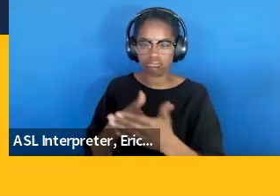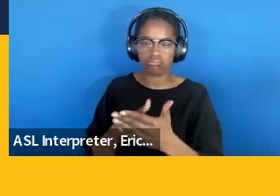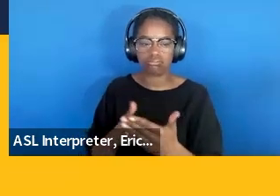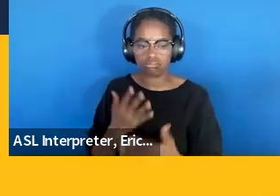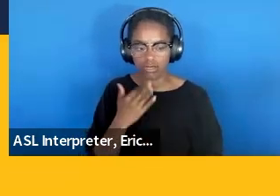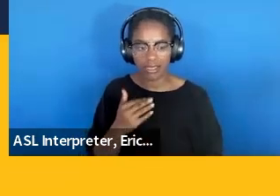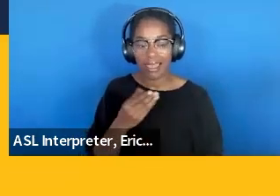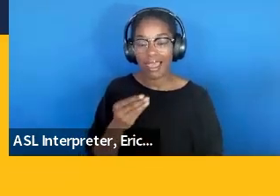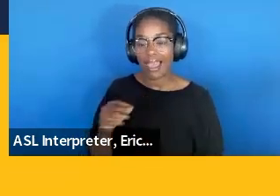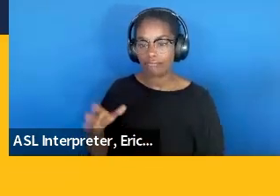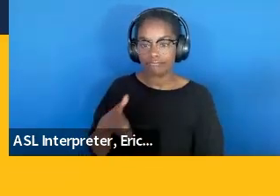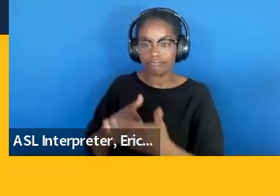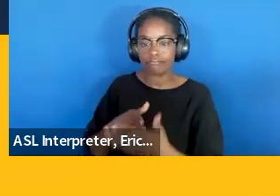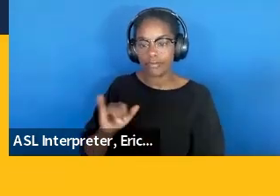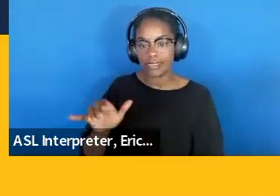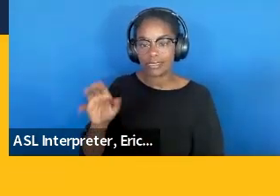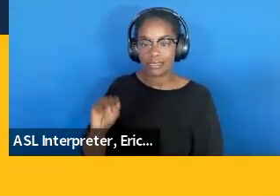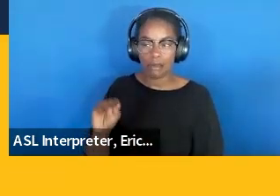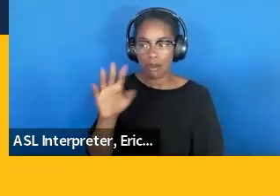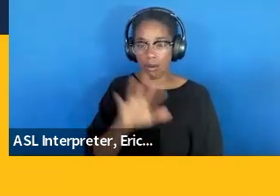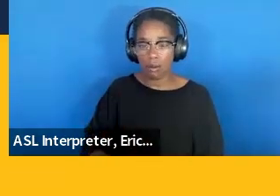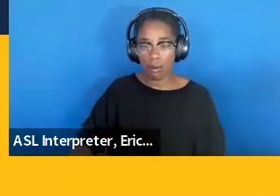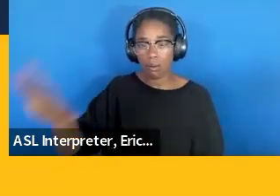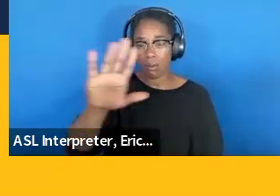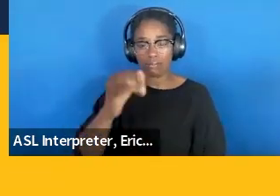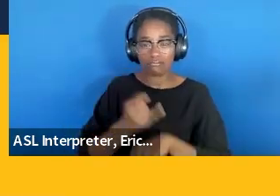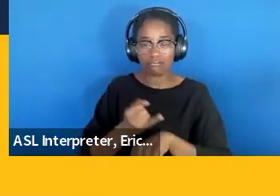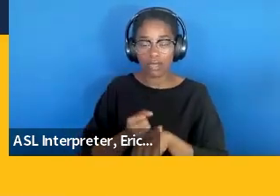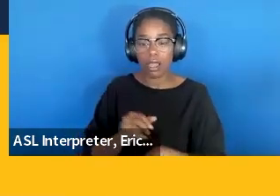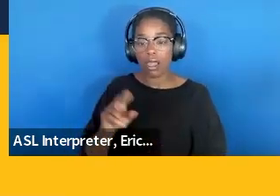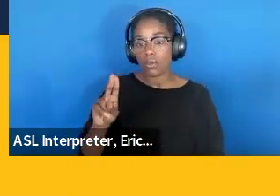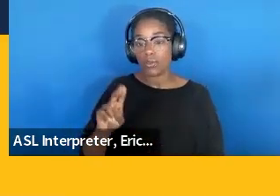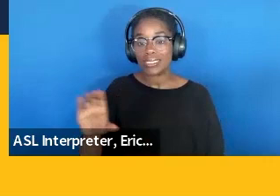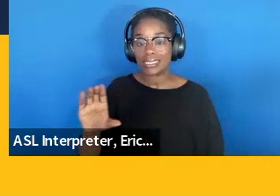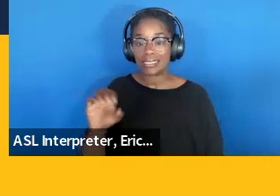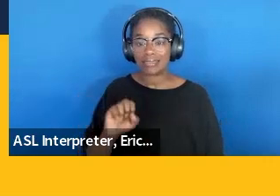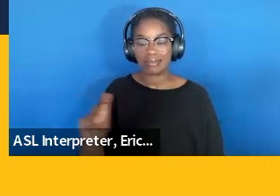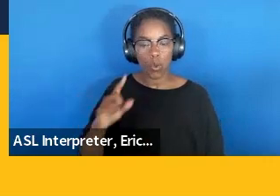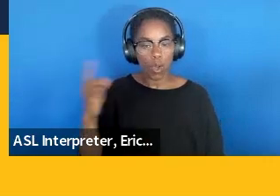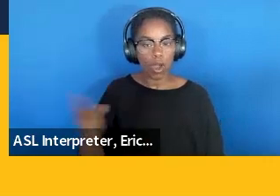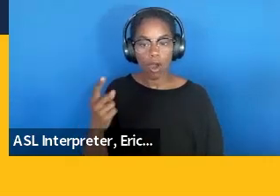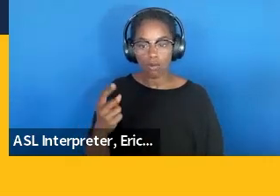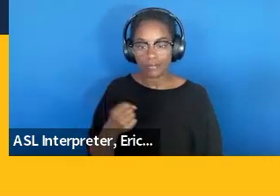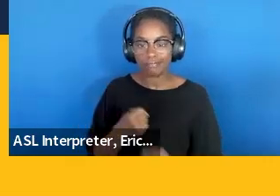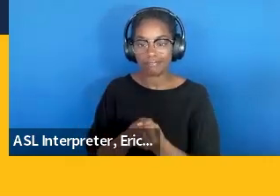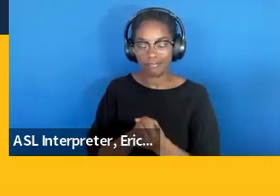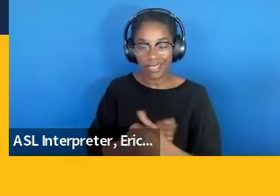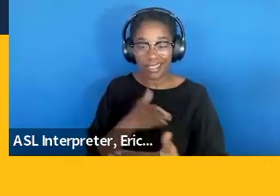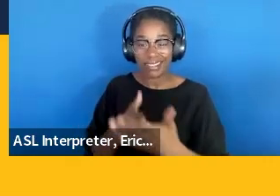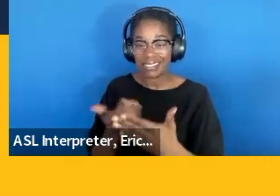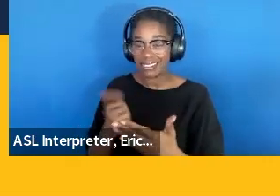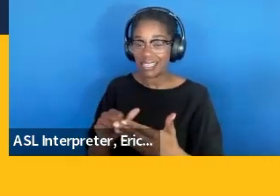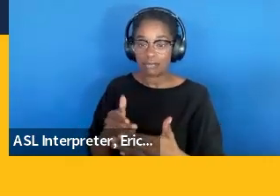Islamophobia on college campuses nationwide. At UC San Diego, we will always stand in solidarity against